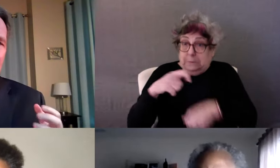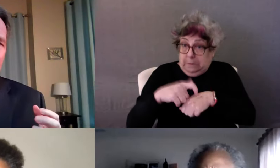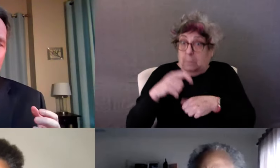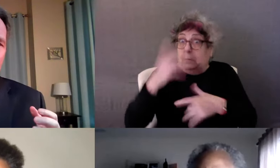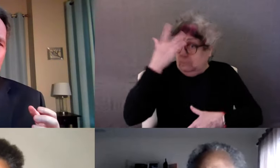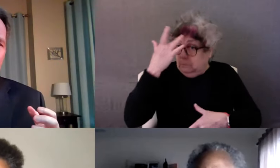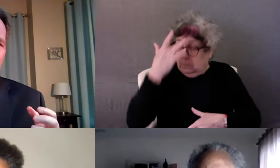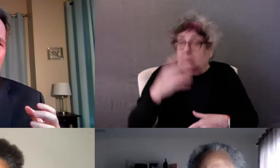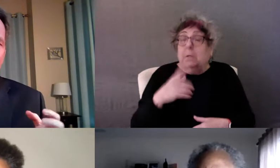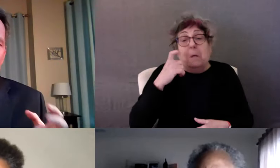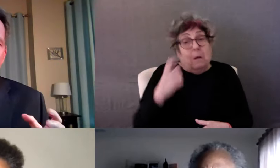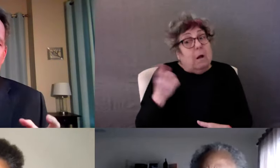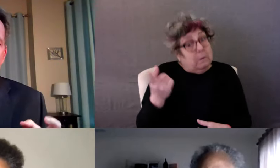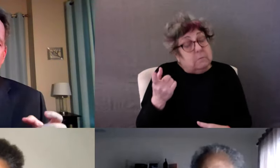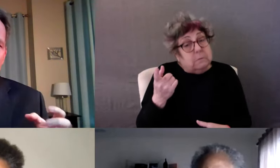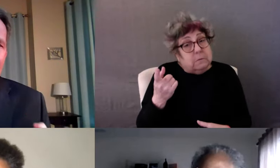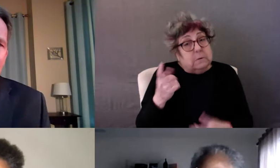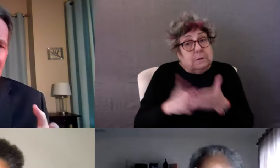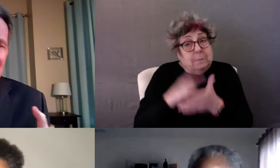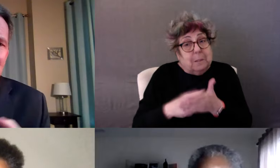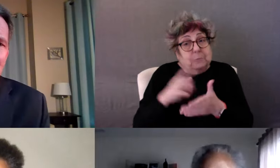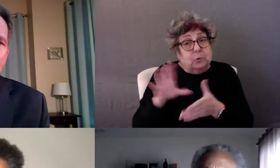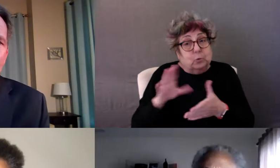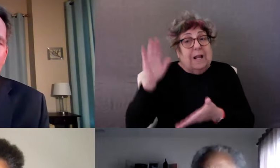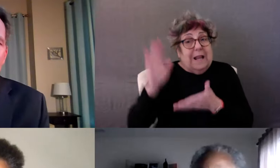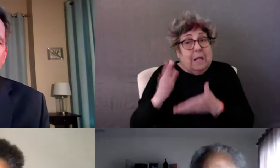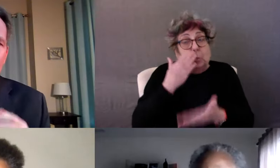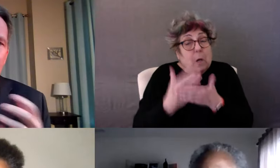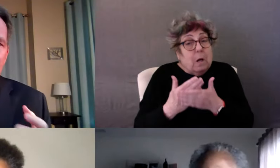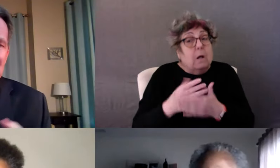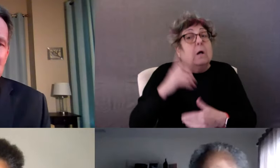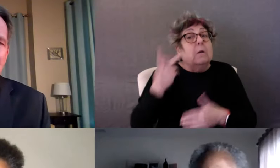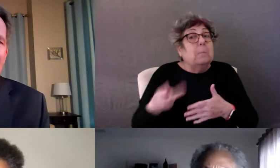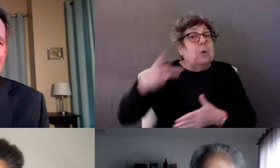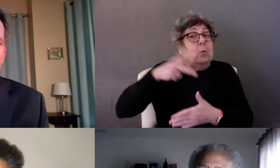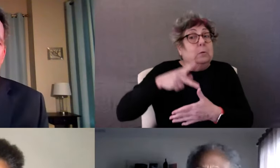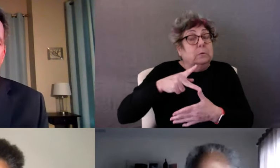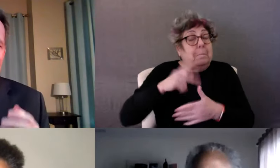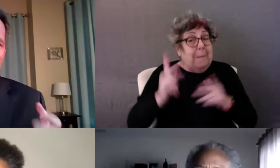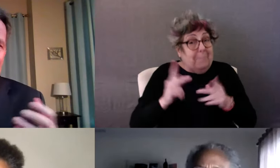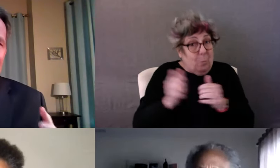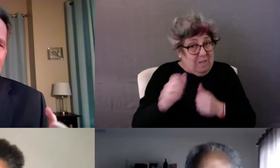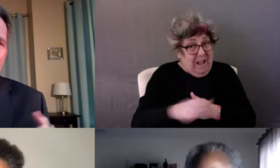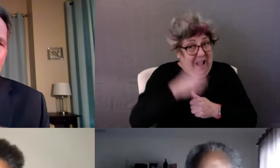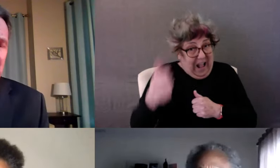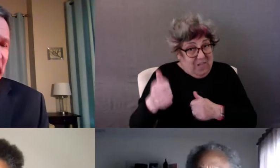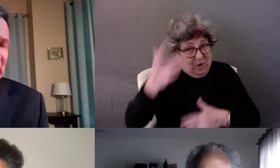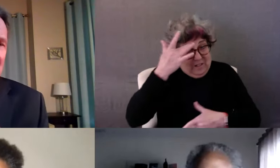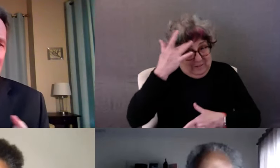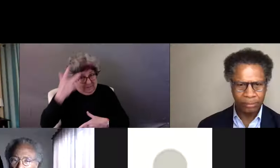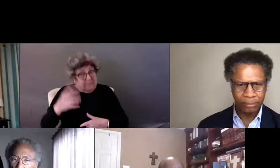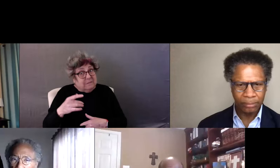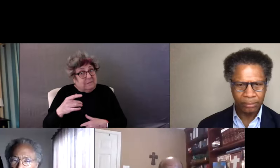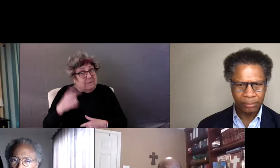So the many public health agencies are prioritizing people with other illnesses for vaccination and considering cancer one of those